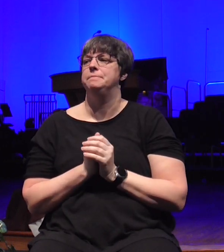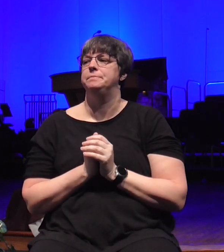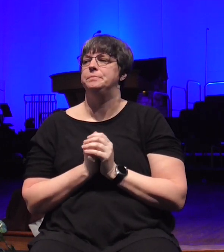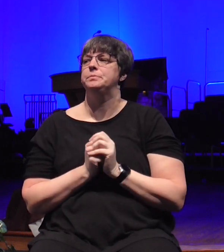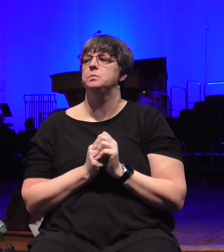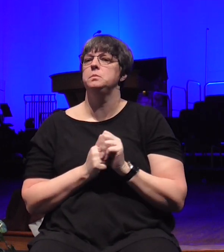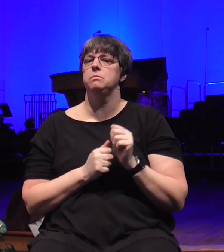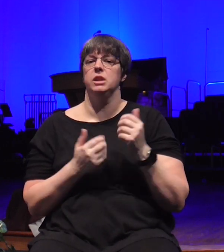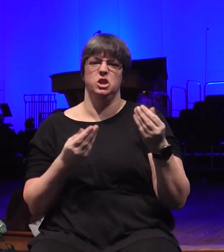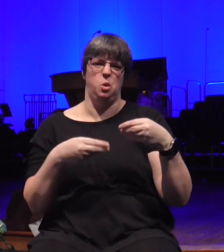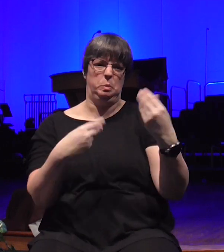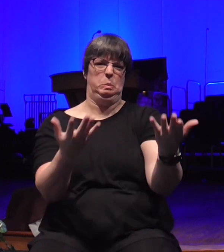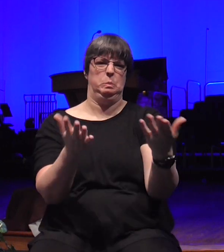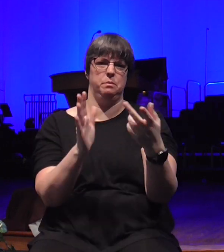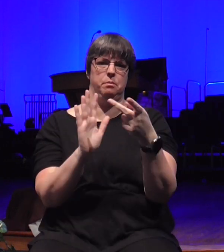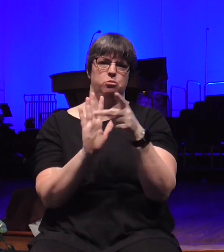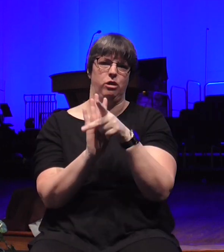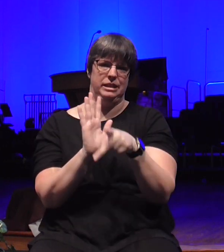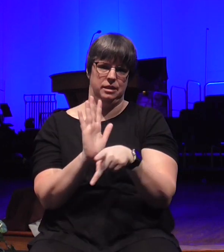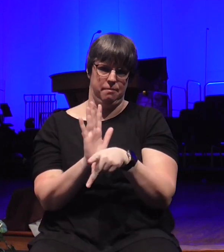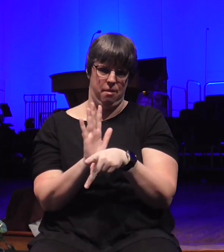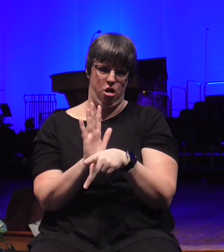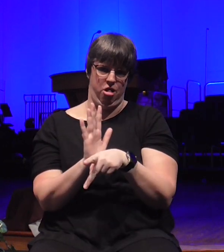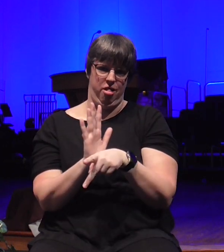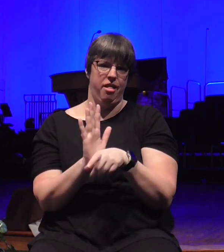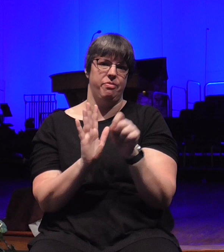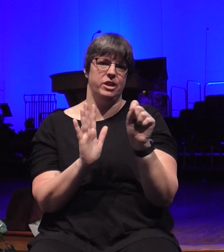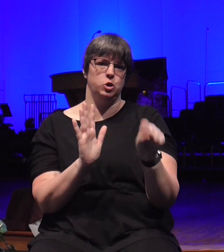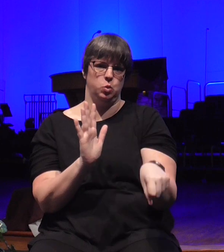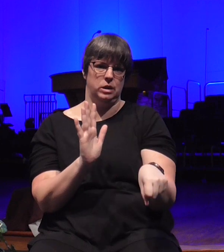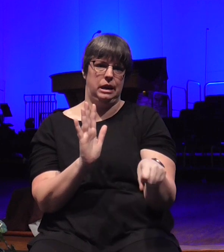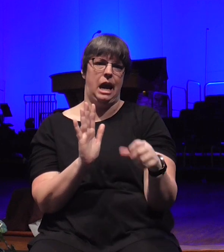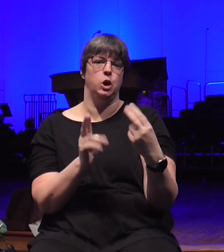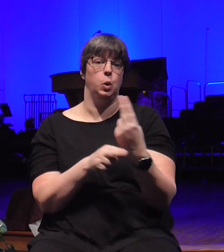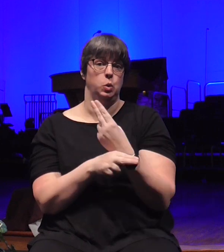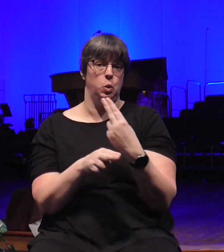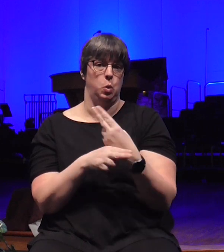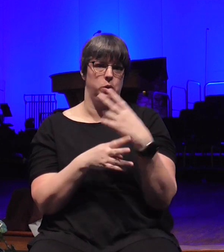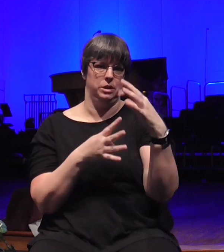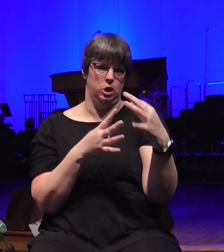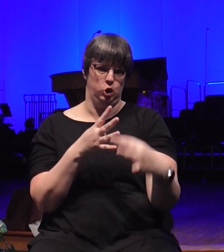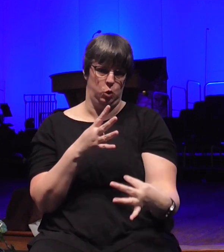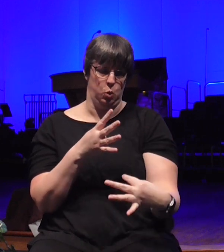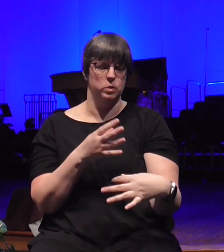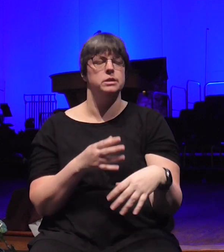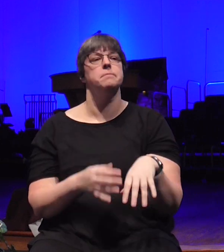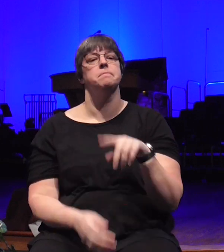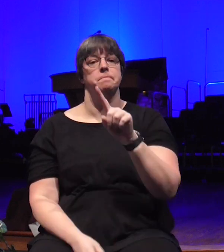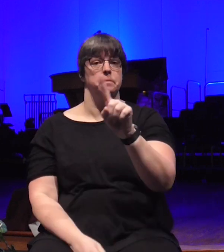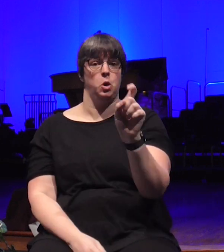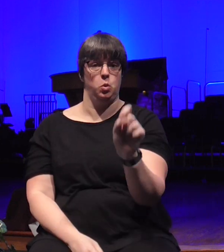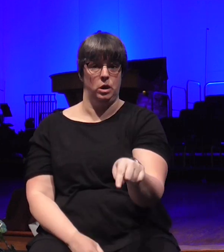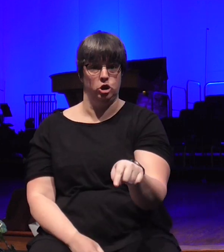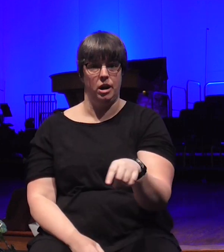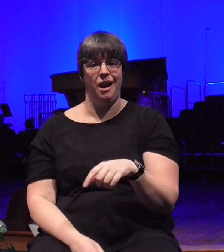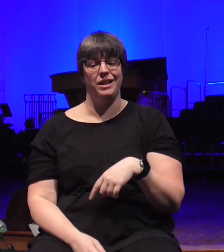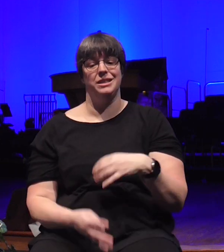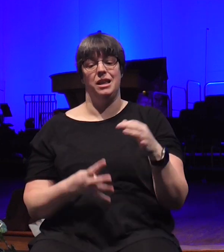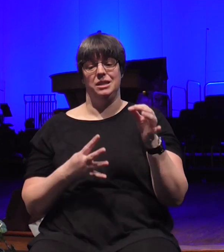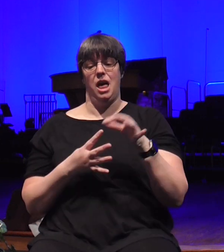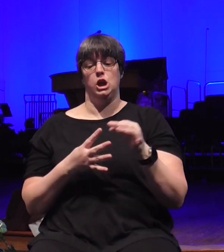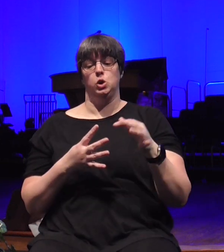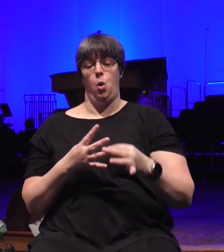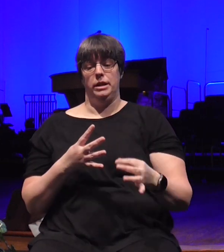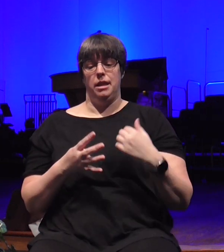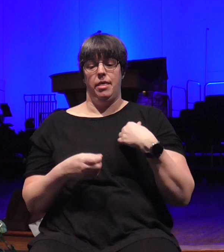principle that one can use in choosing. Does the choice I'm about to make line